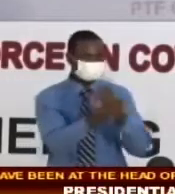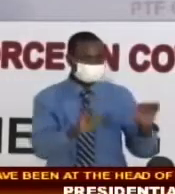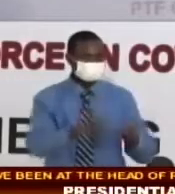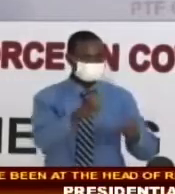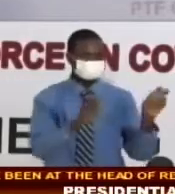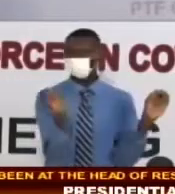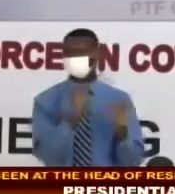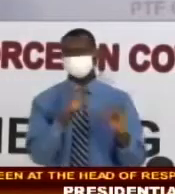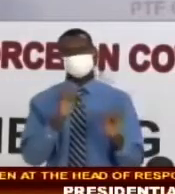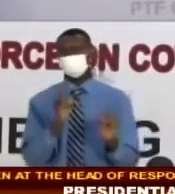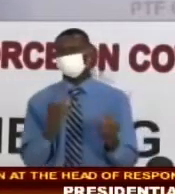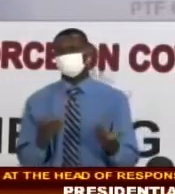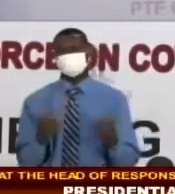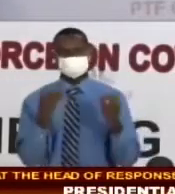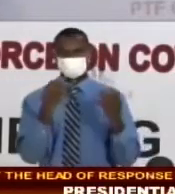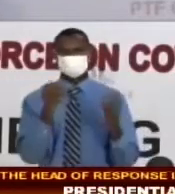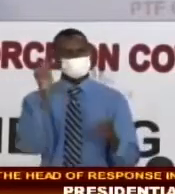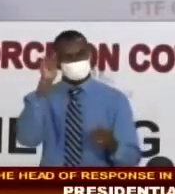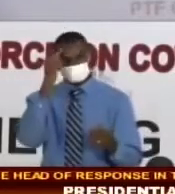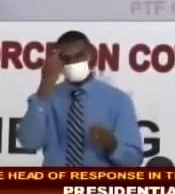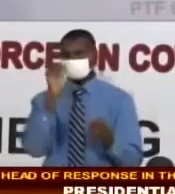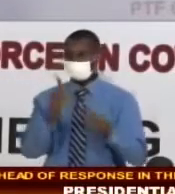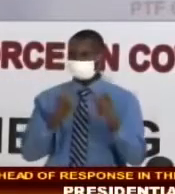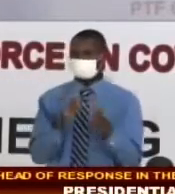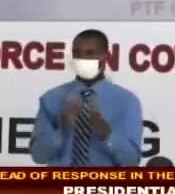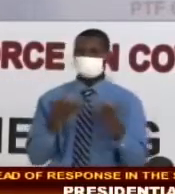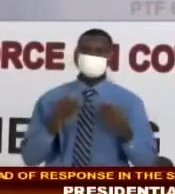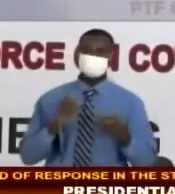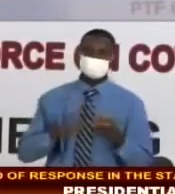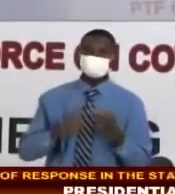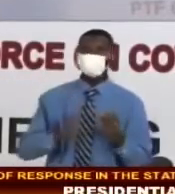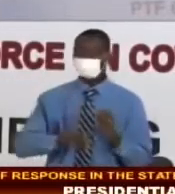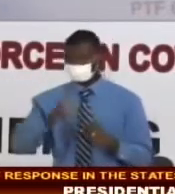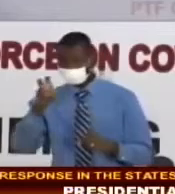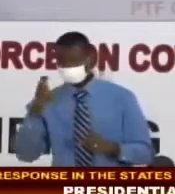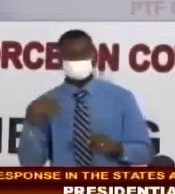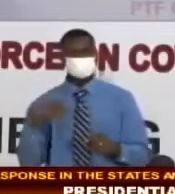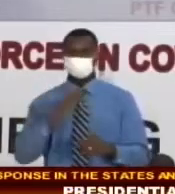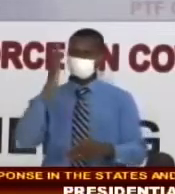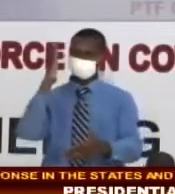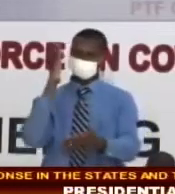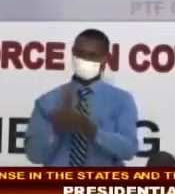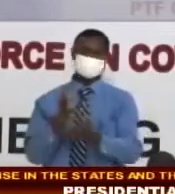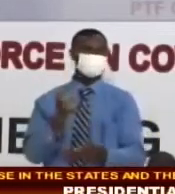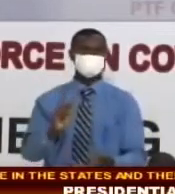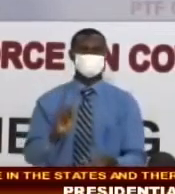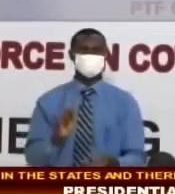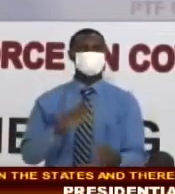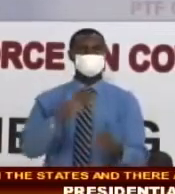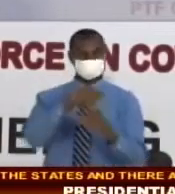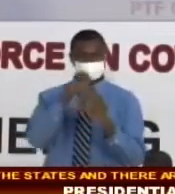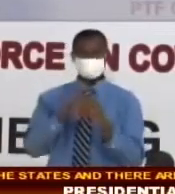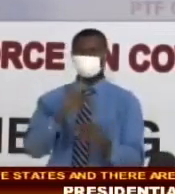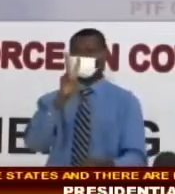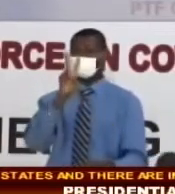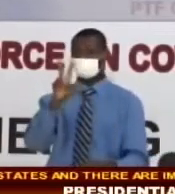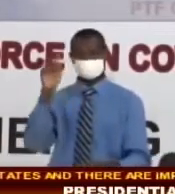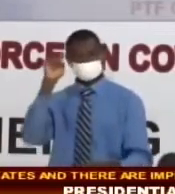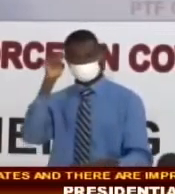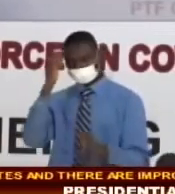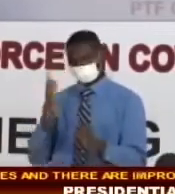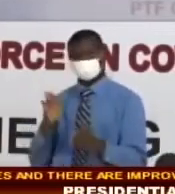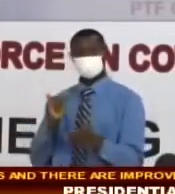denied several of such flights, including 2 governors from